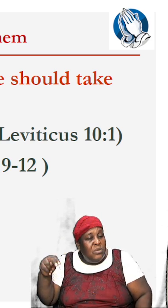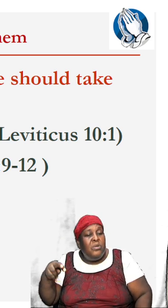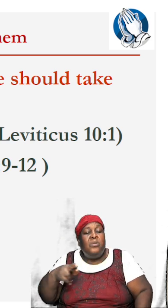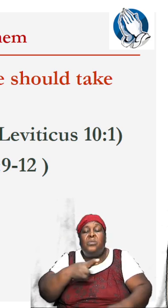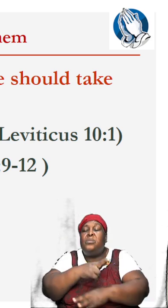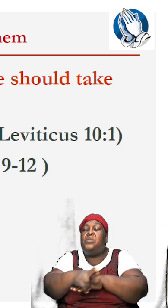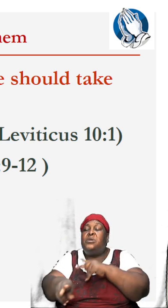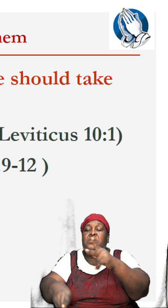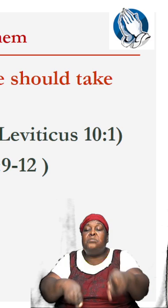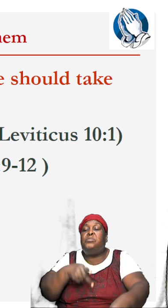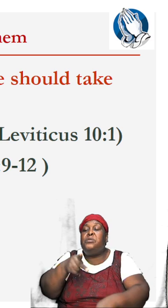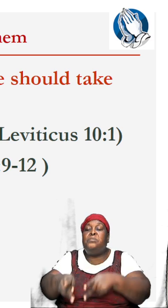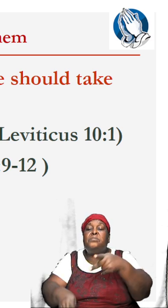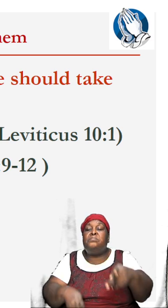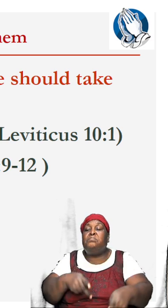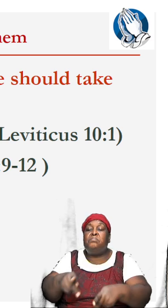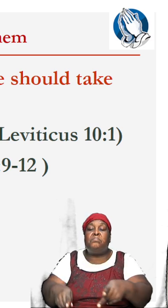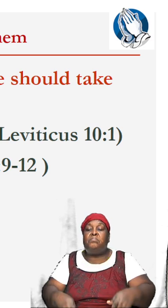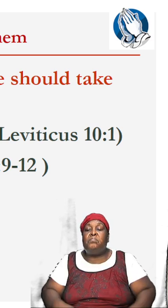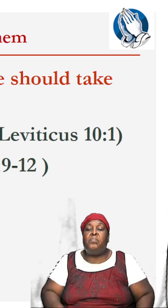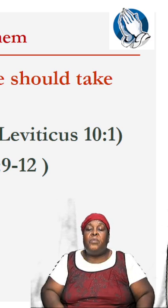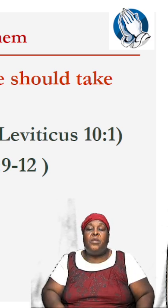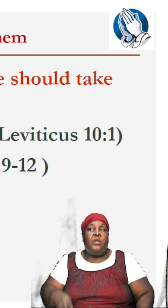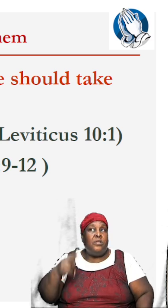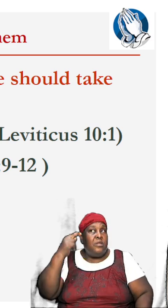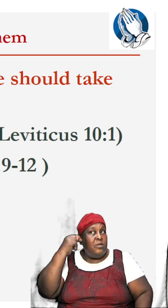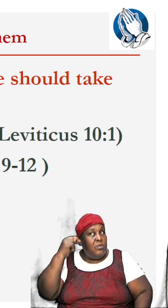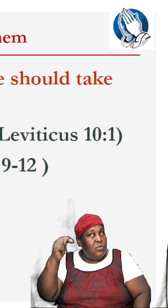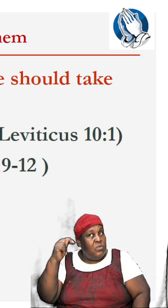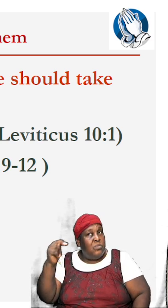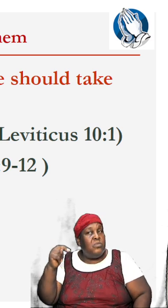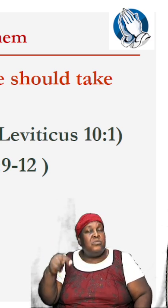reached the people. The news reached the